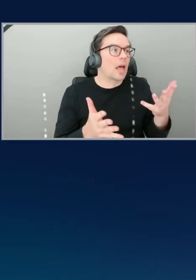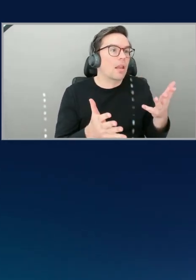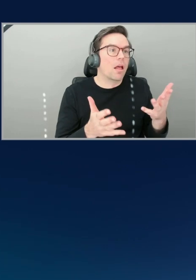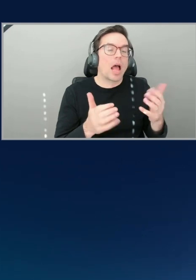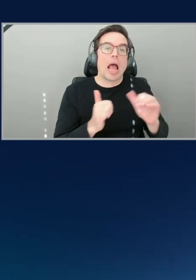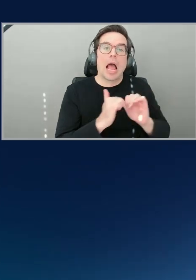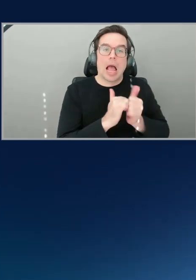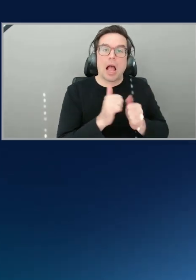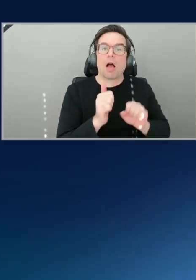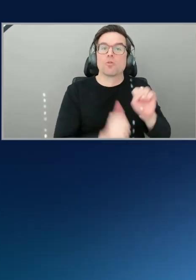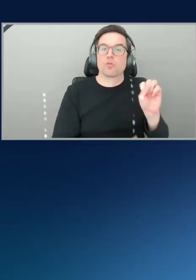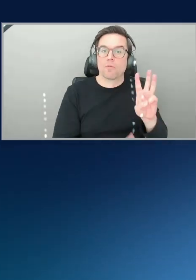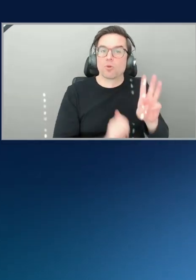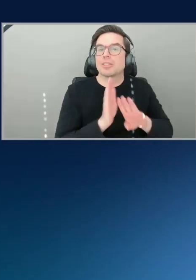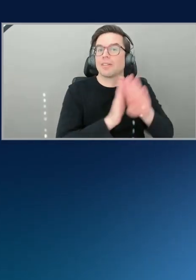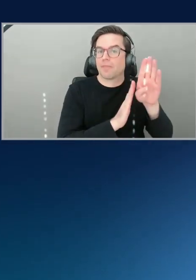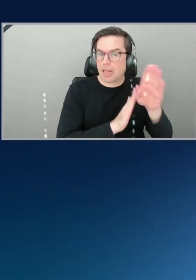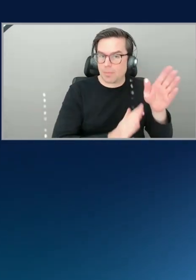what that looks like yet. Yep.